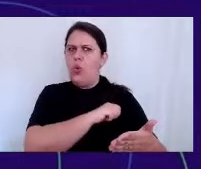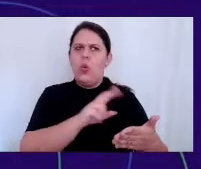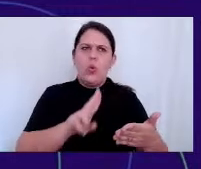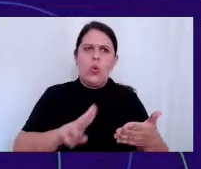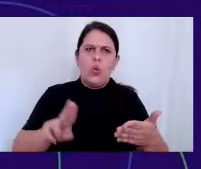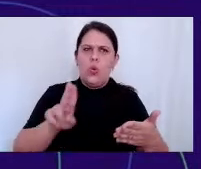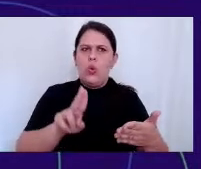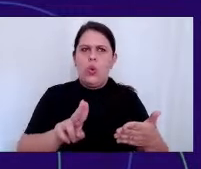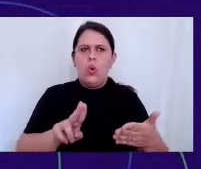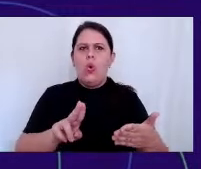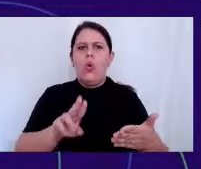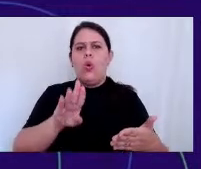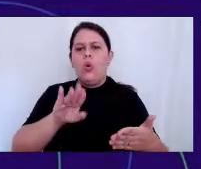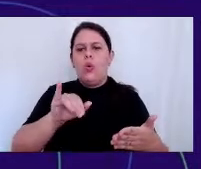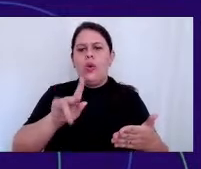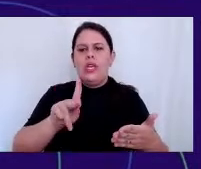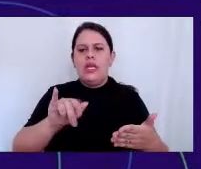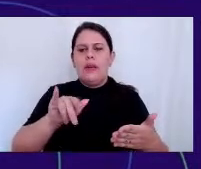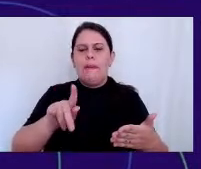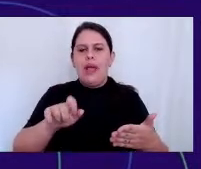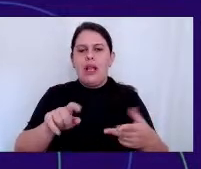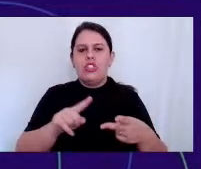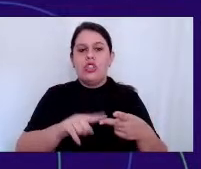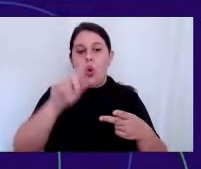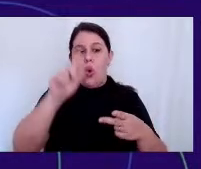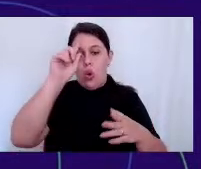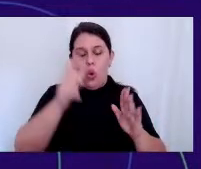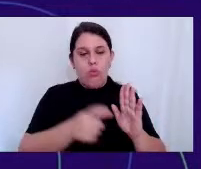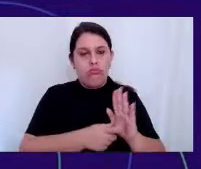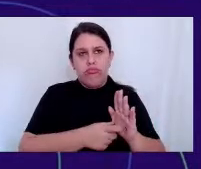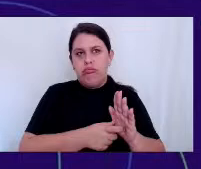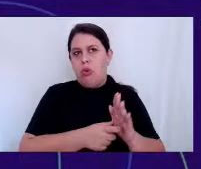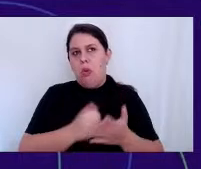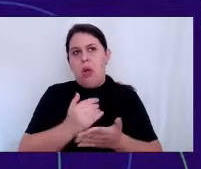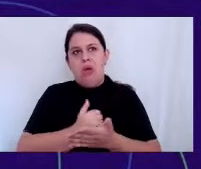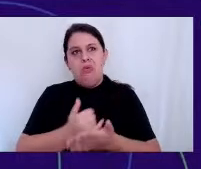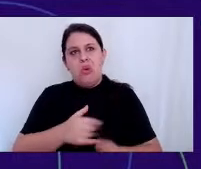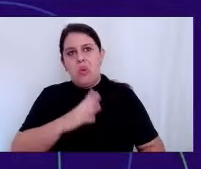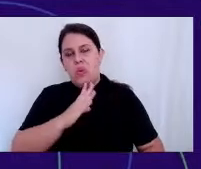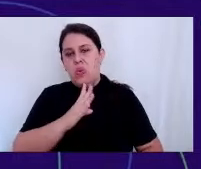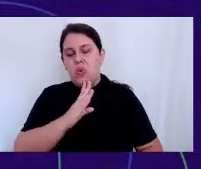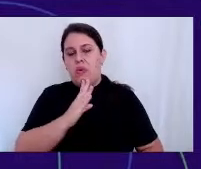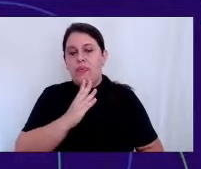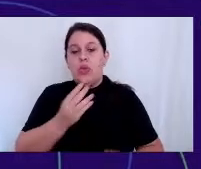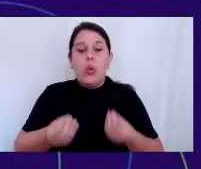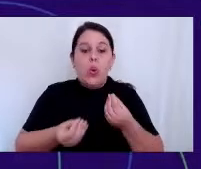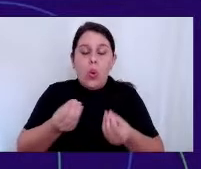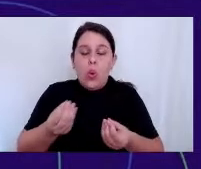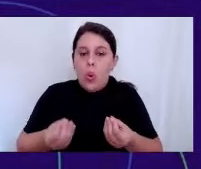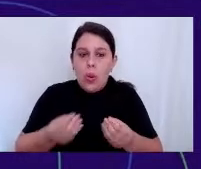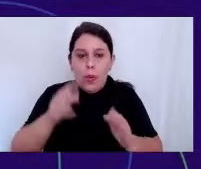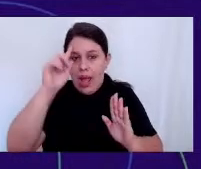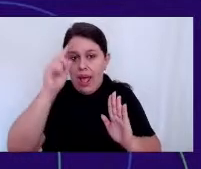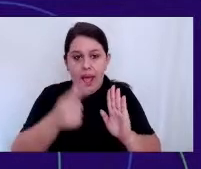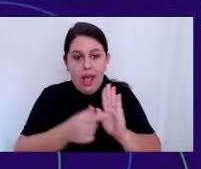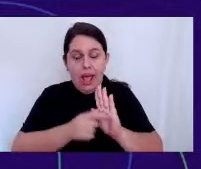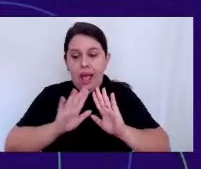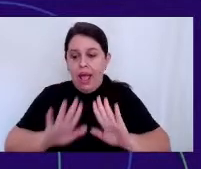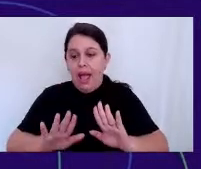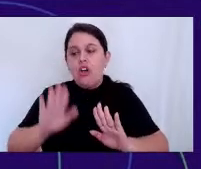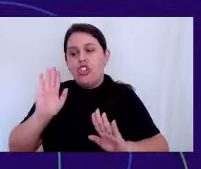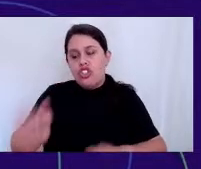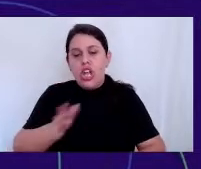don't know of. So again, because AI is here to stay, students are already using some of these tools, okay, Right. in different